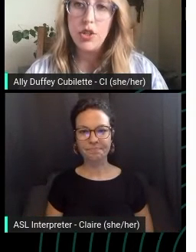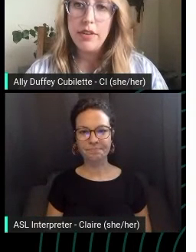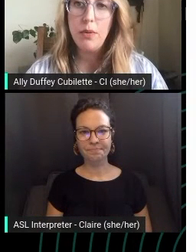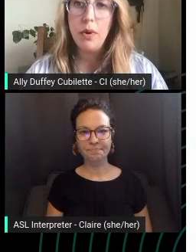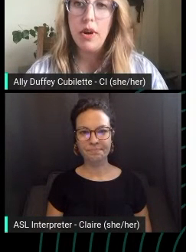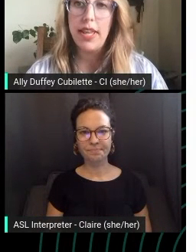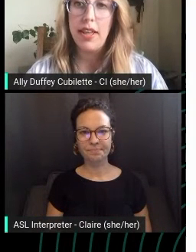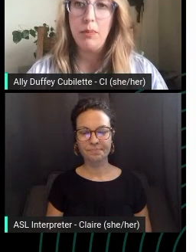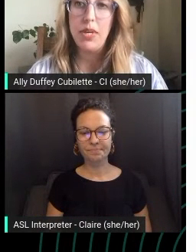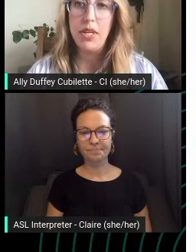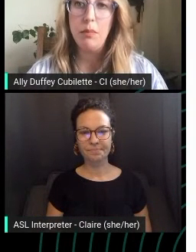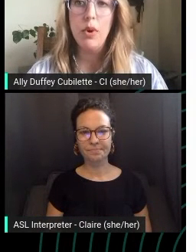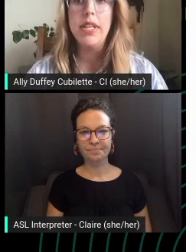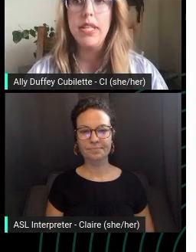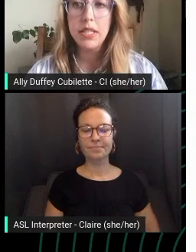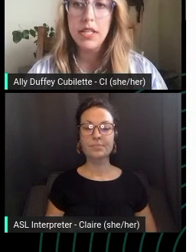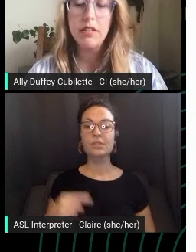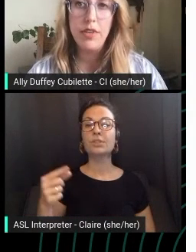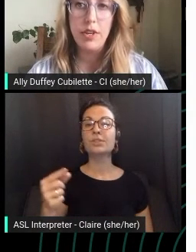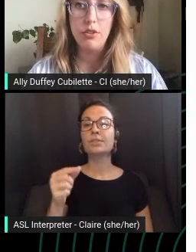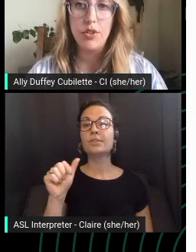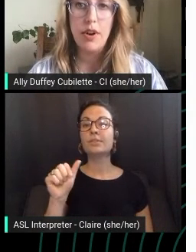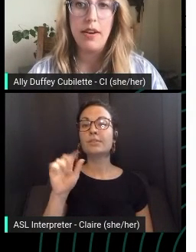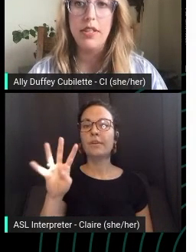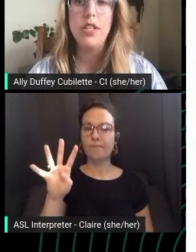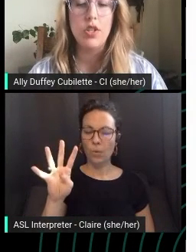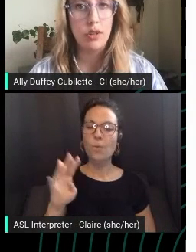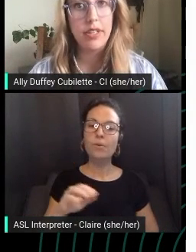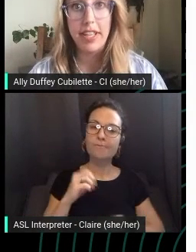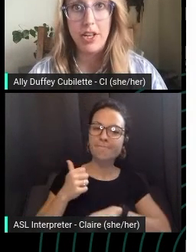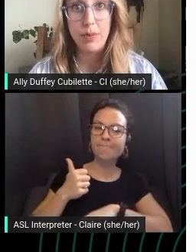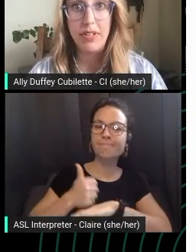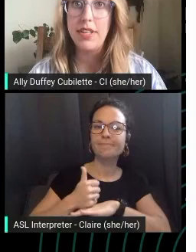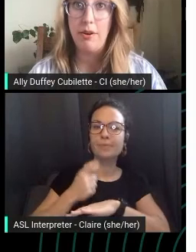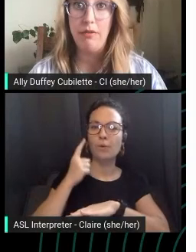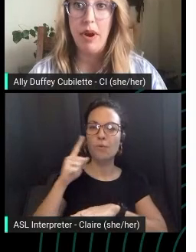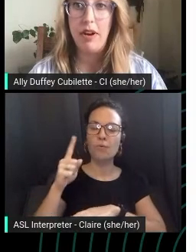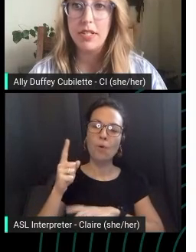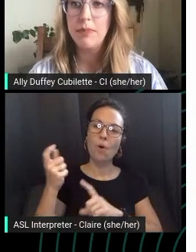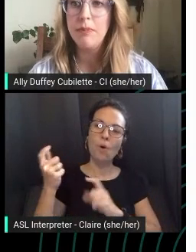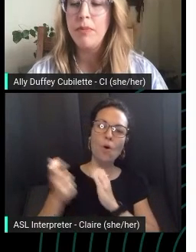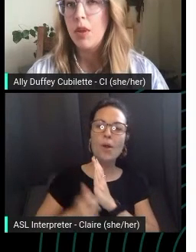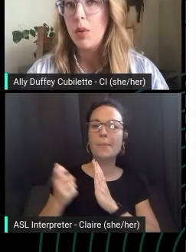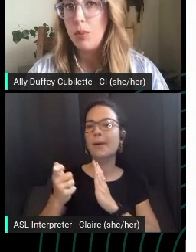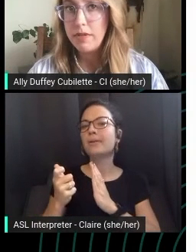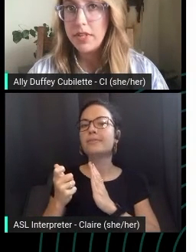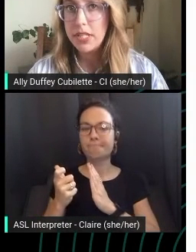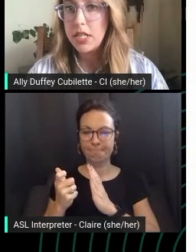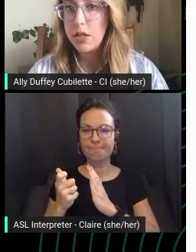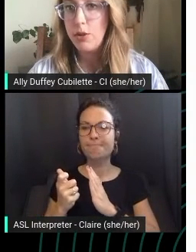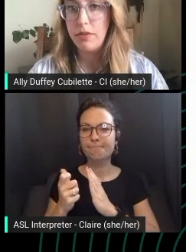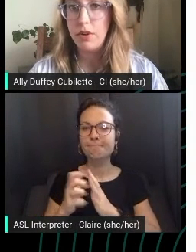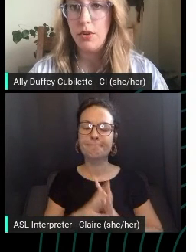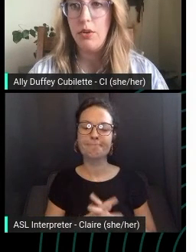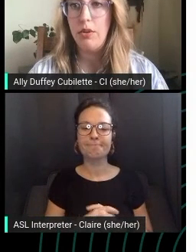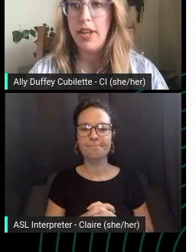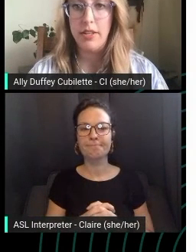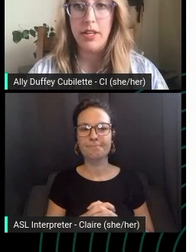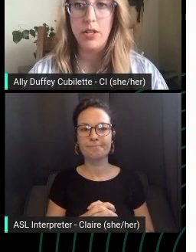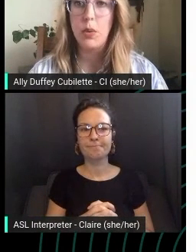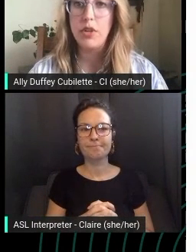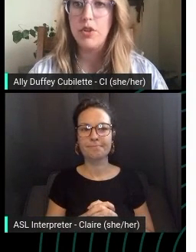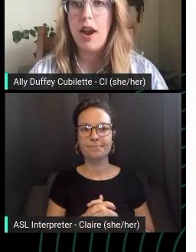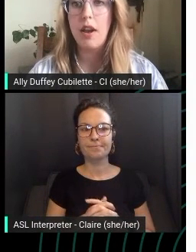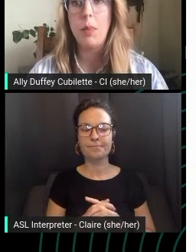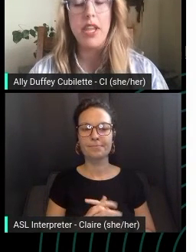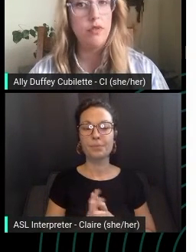Next, GA4 can be more easily configured to track additional engagements out of the box. Previously, Universal